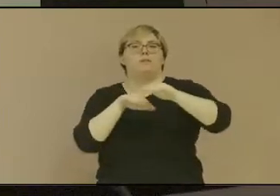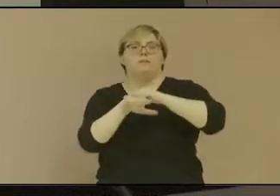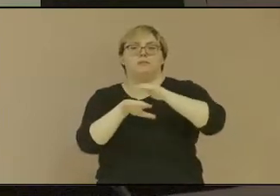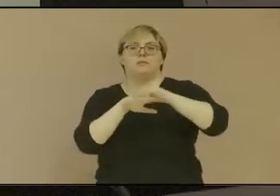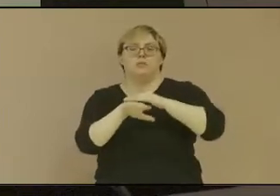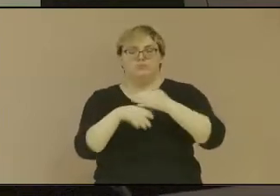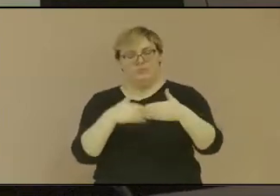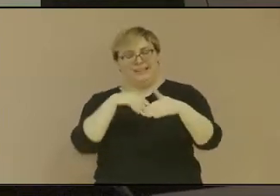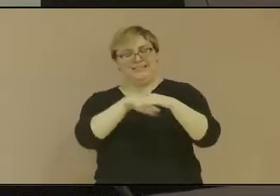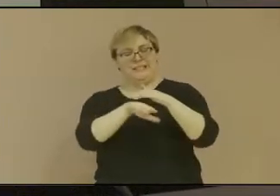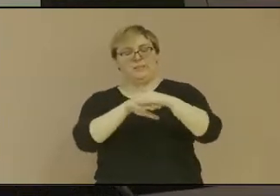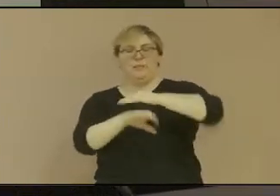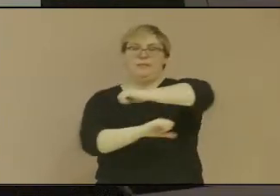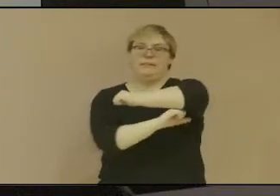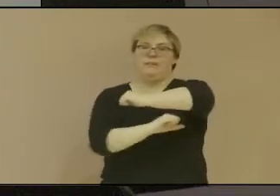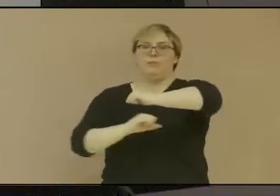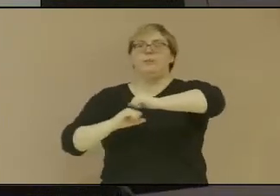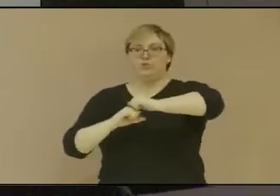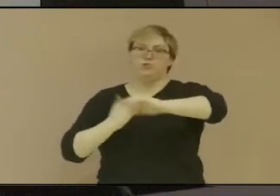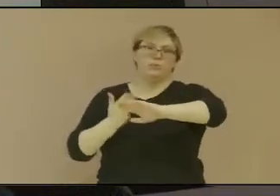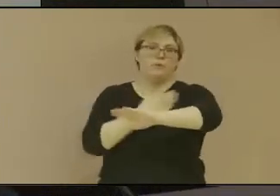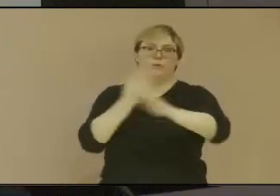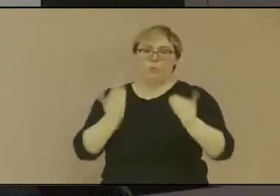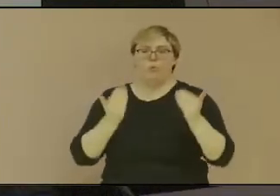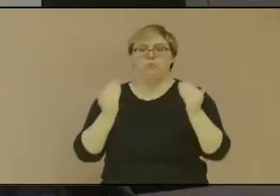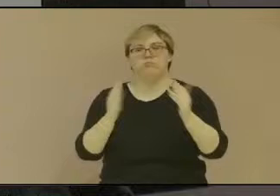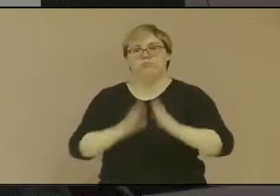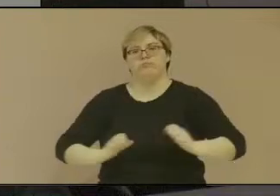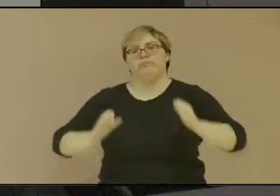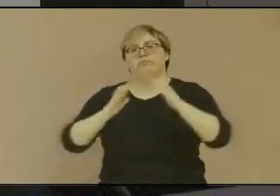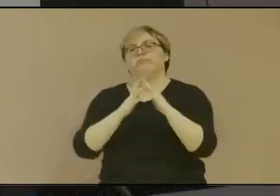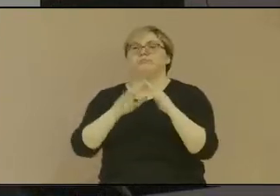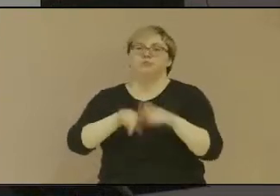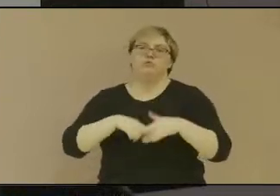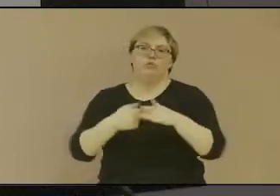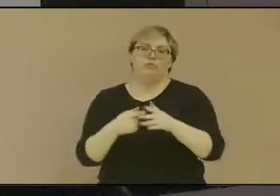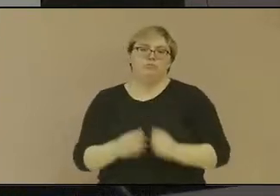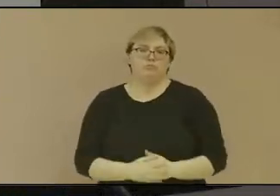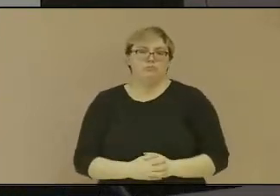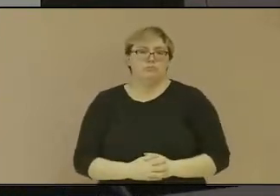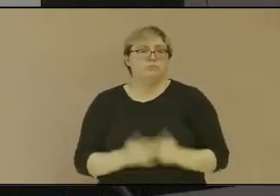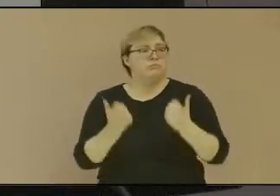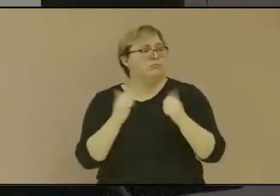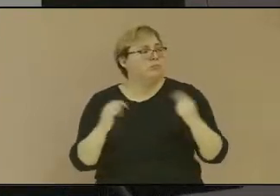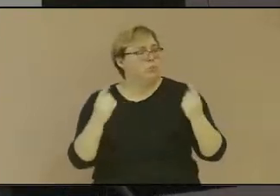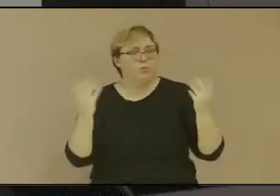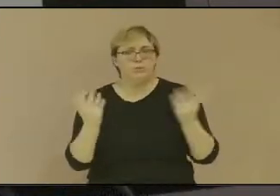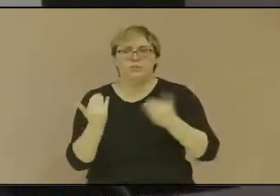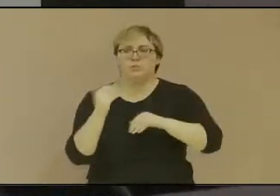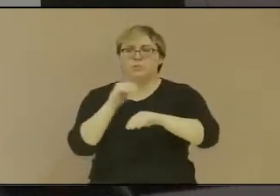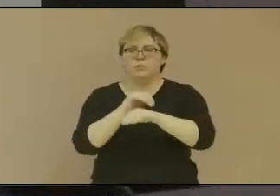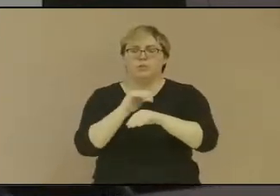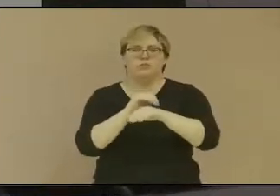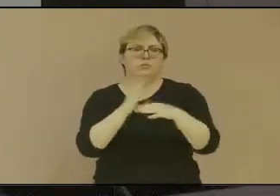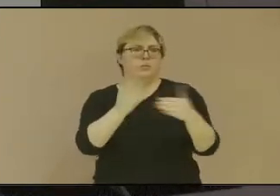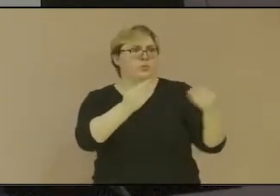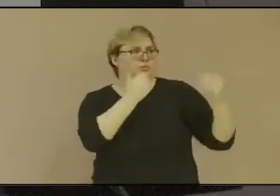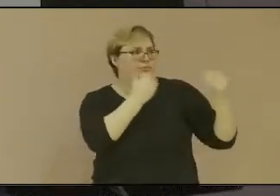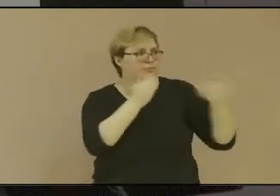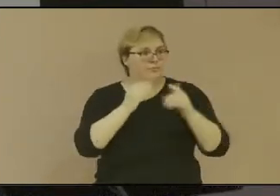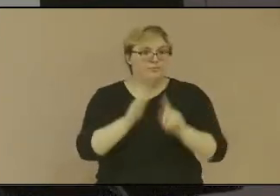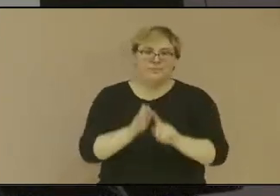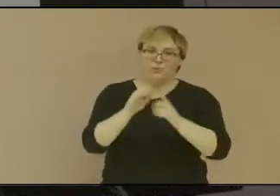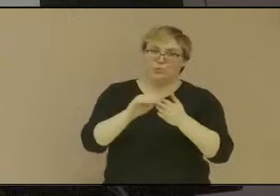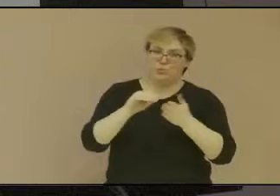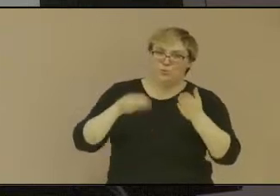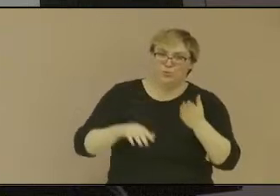do. I'd like to thank everyone for joining us tonight, and especially our students who are here and who have